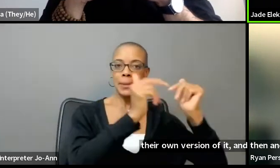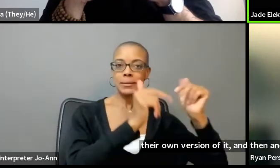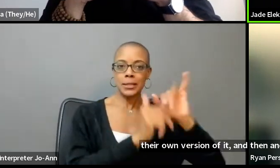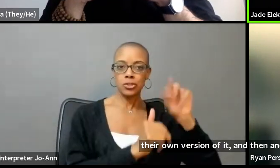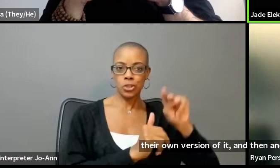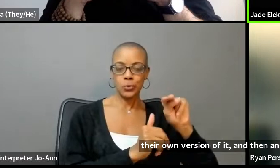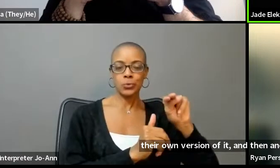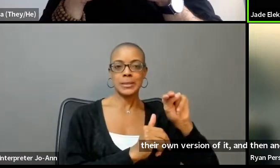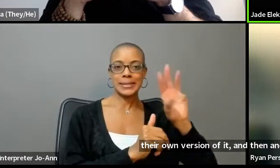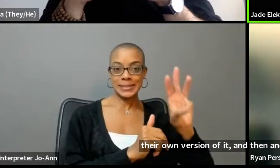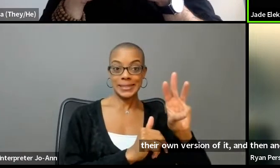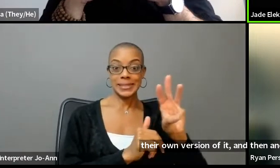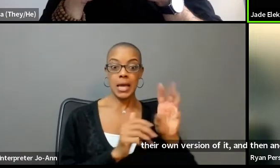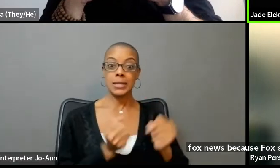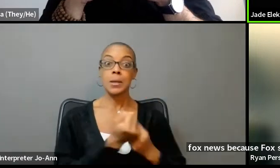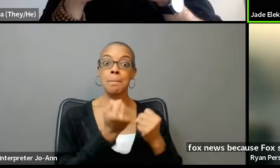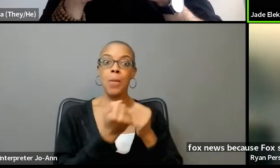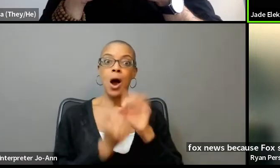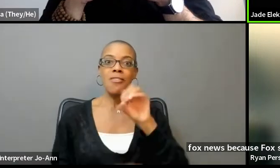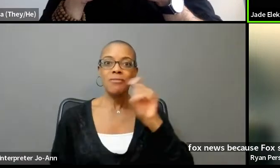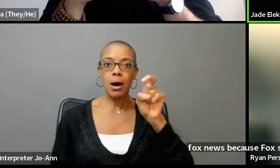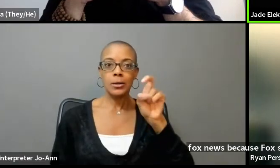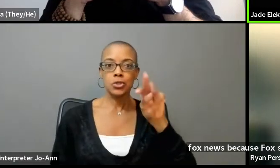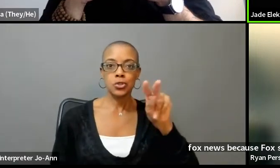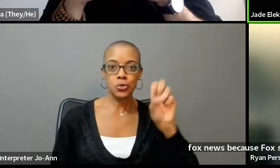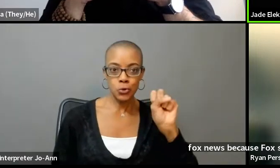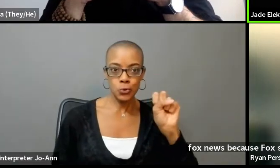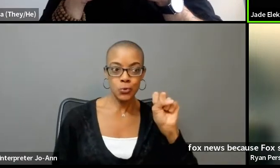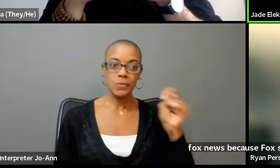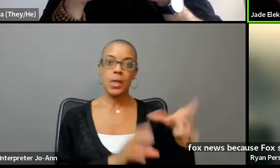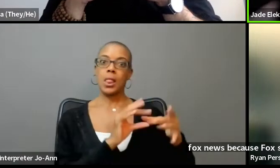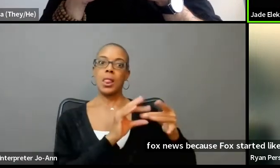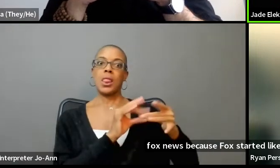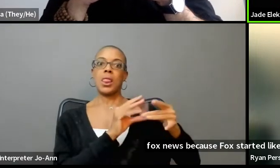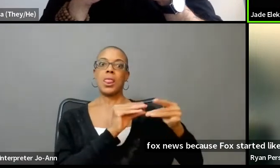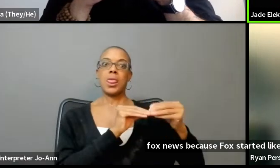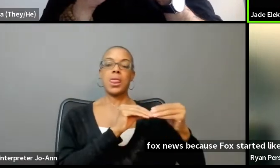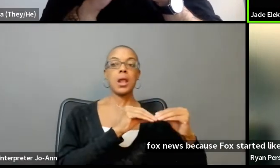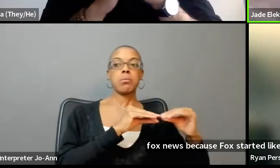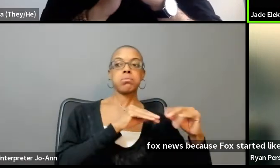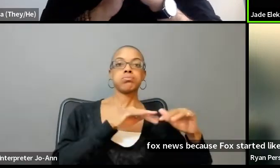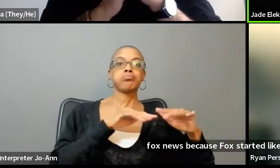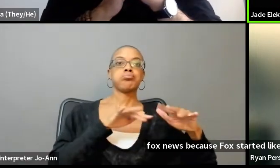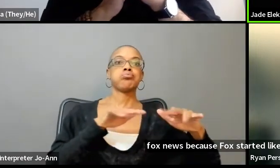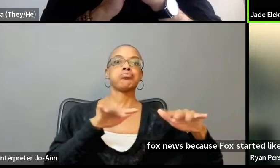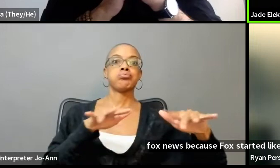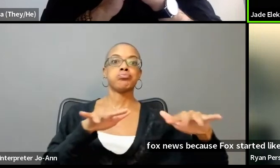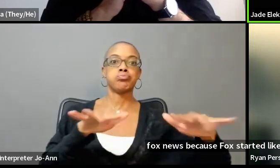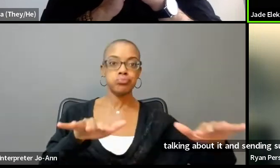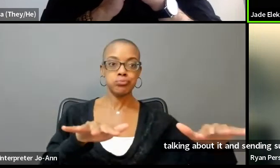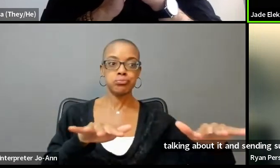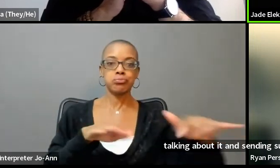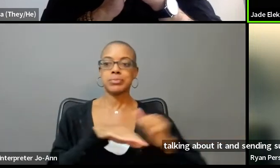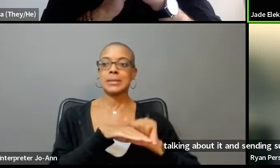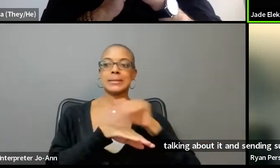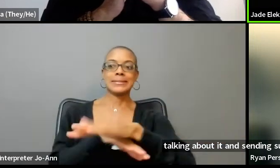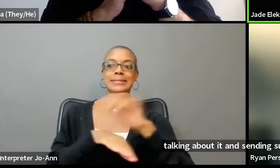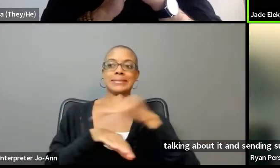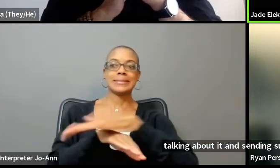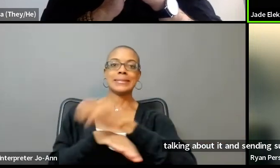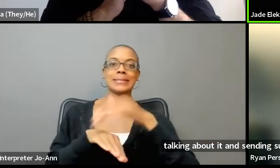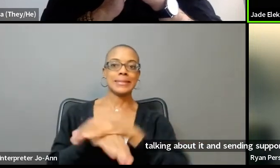Fox started like promoting it and talking about it and sending support to the truckers. And I'm just